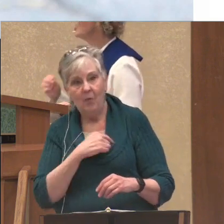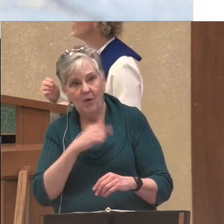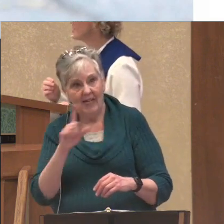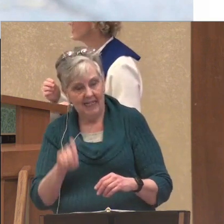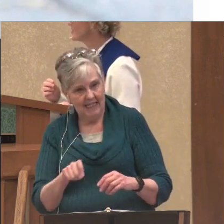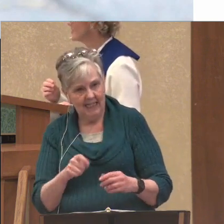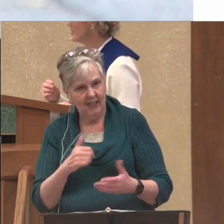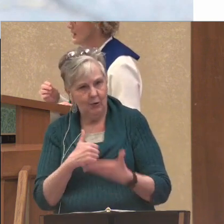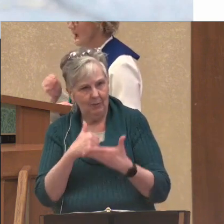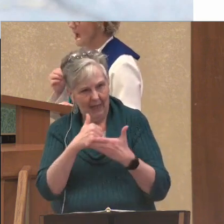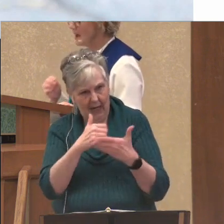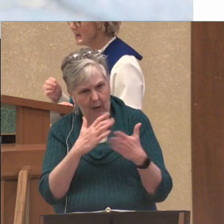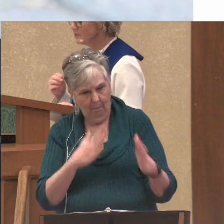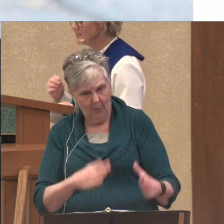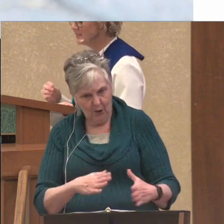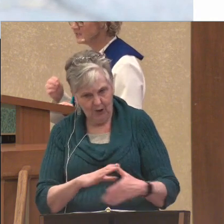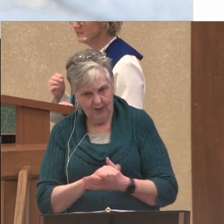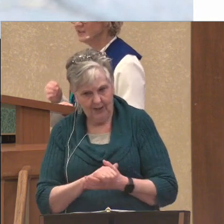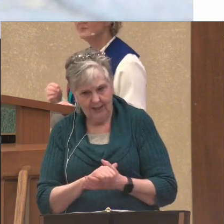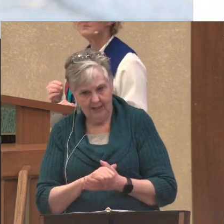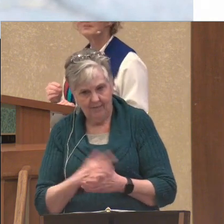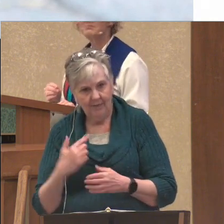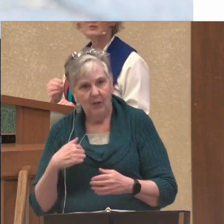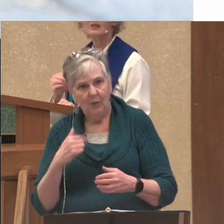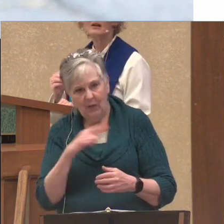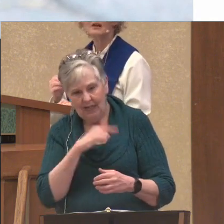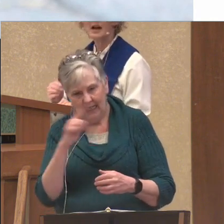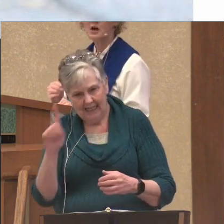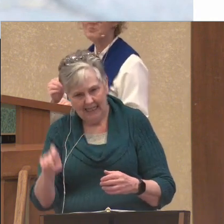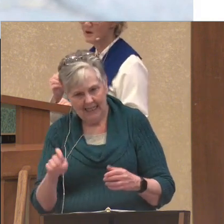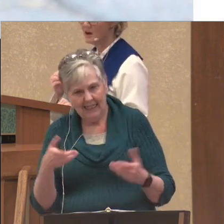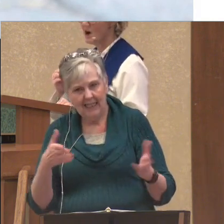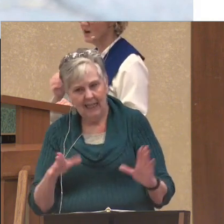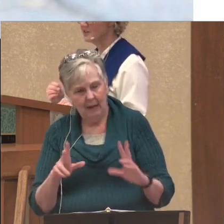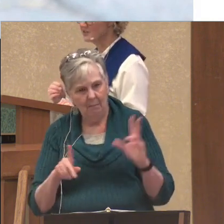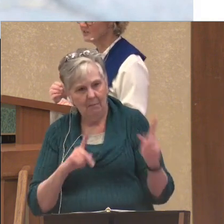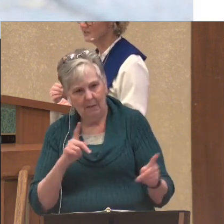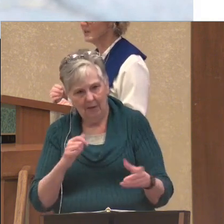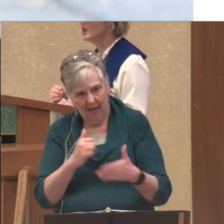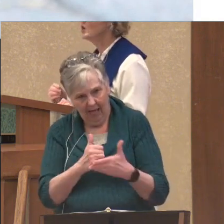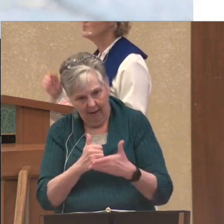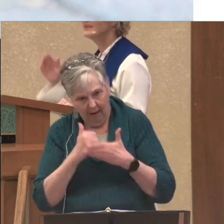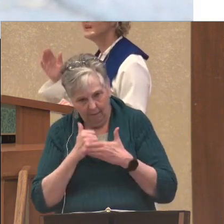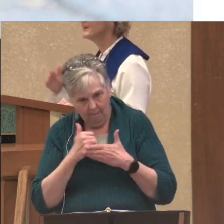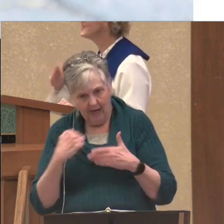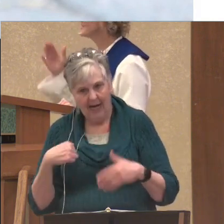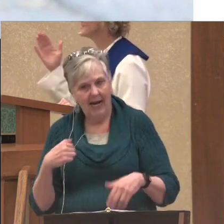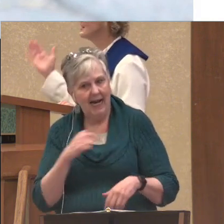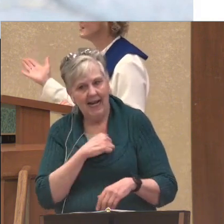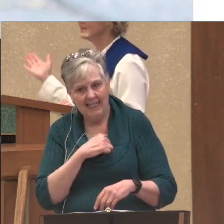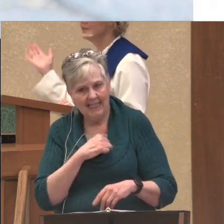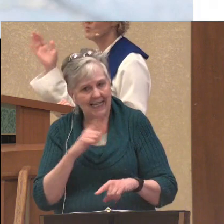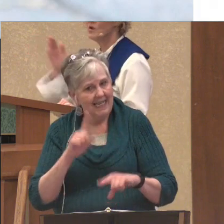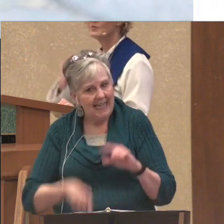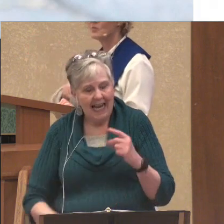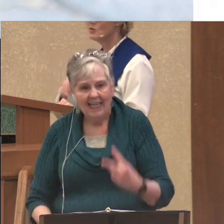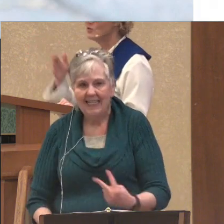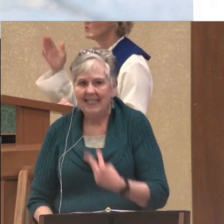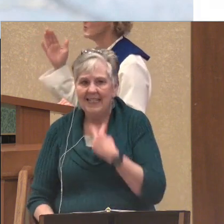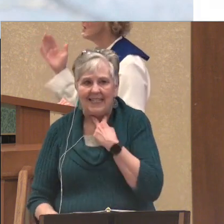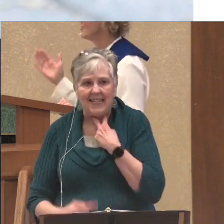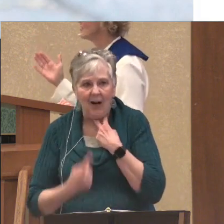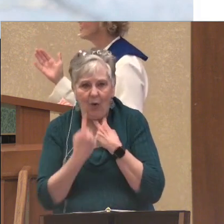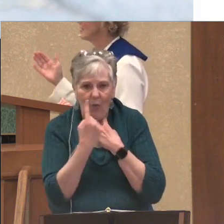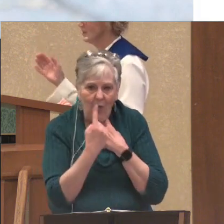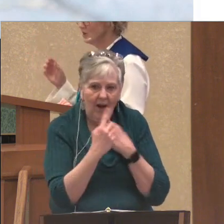be helpers and we need to let people help us. We can't get stuck in one role